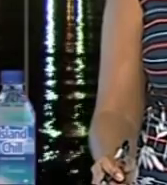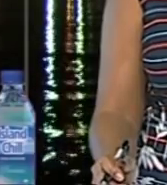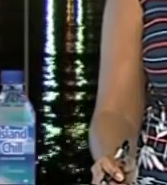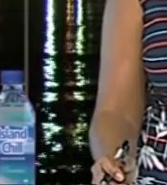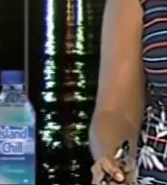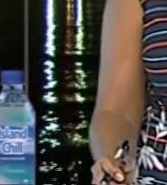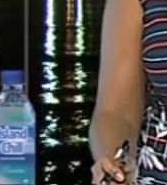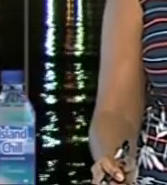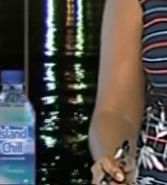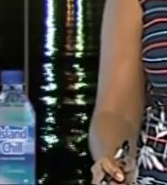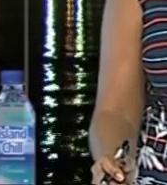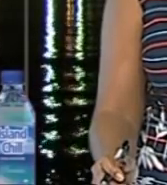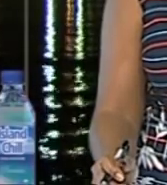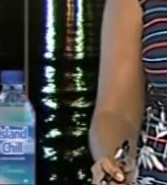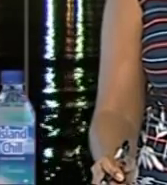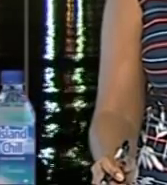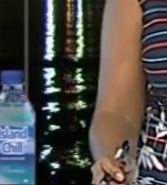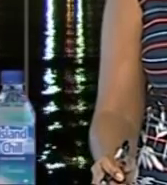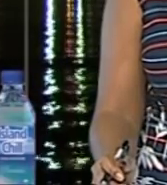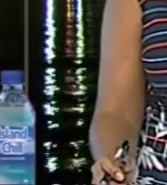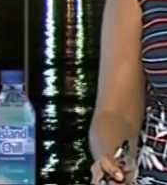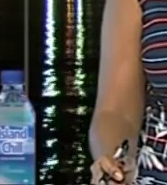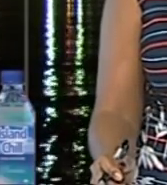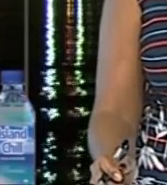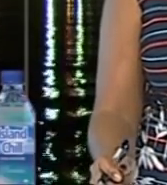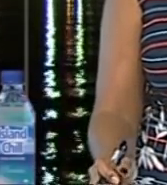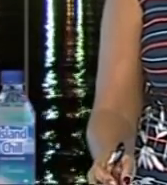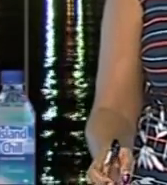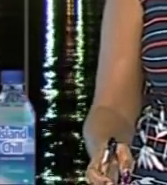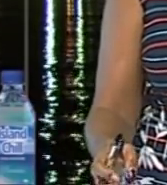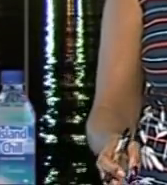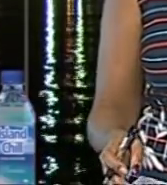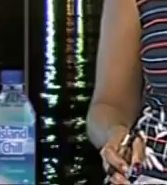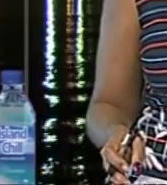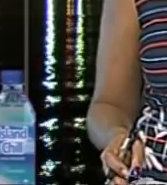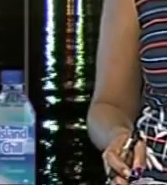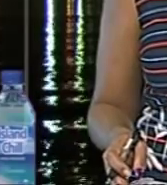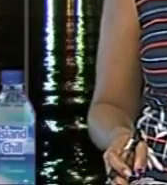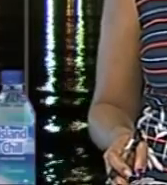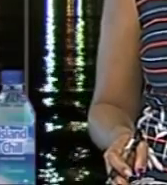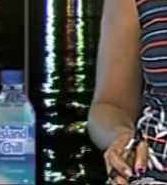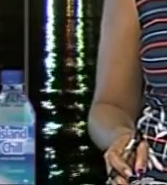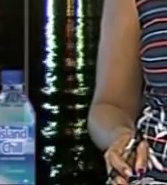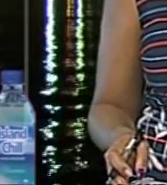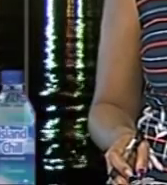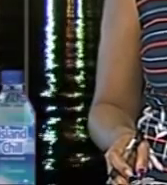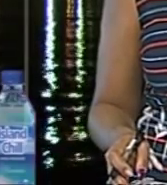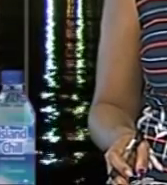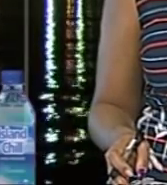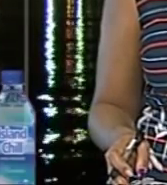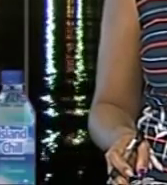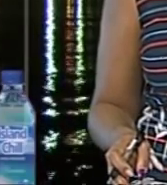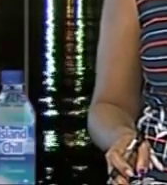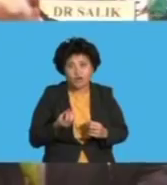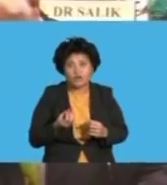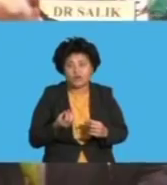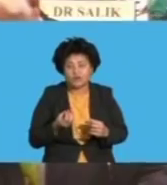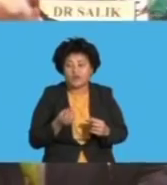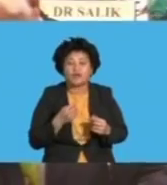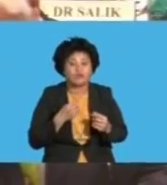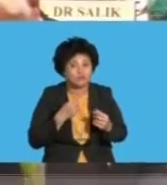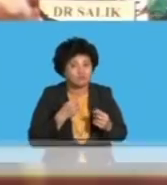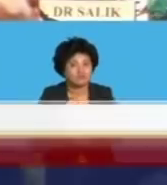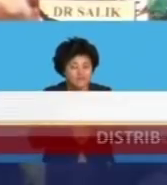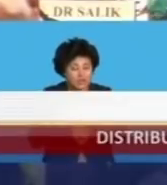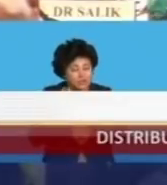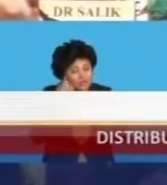to review the distribution of lease to personal accounts and the land rent undertaking on unimproved capital value. Standing